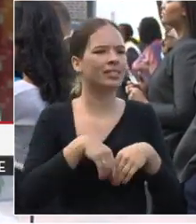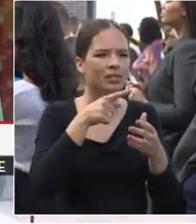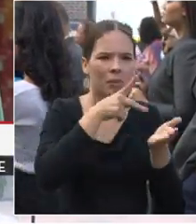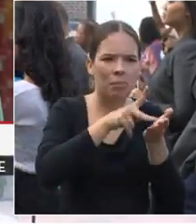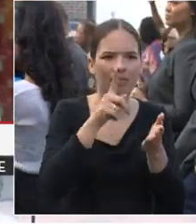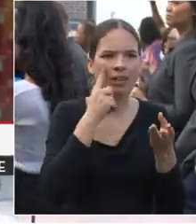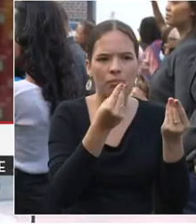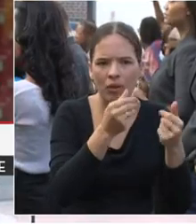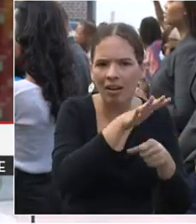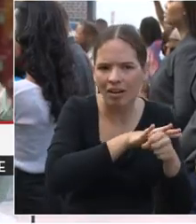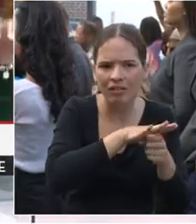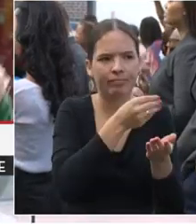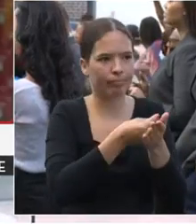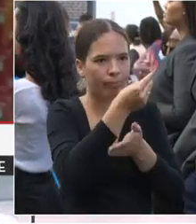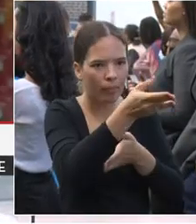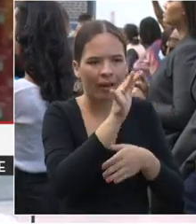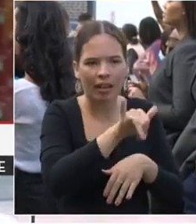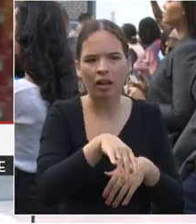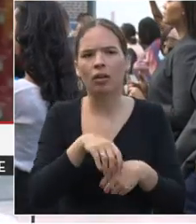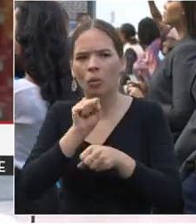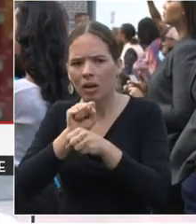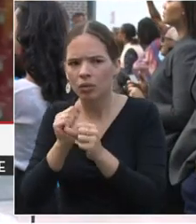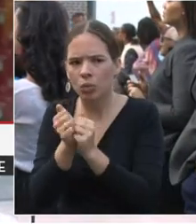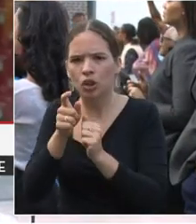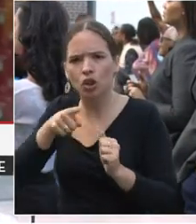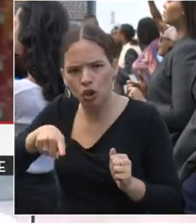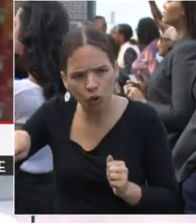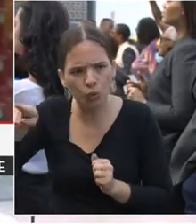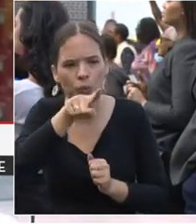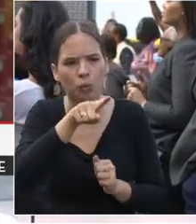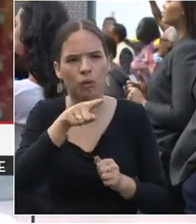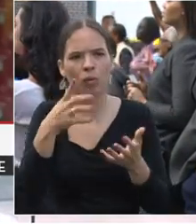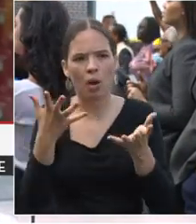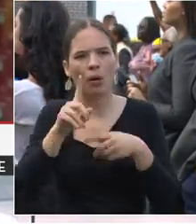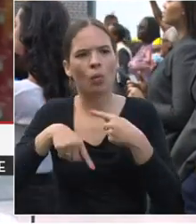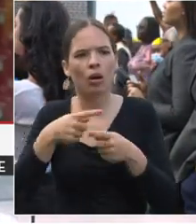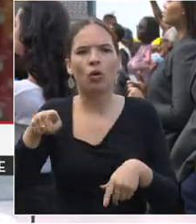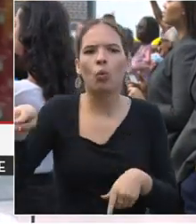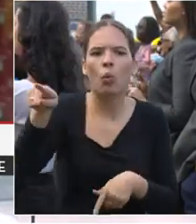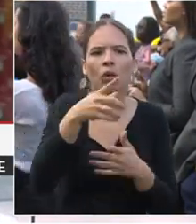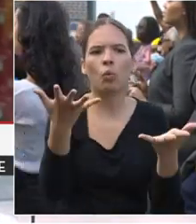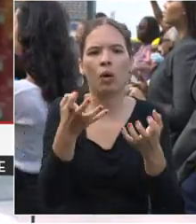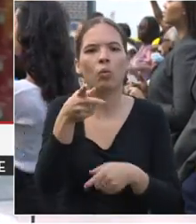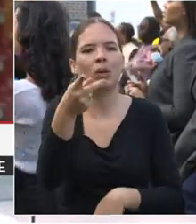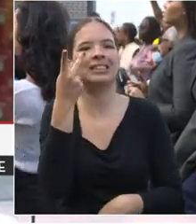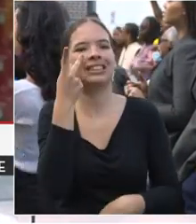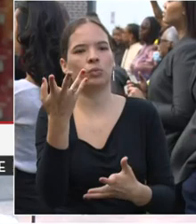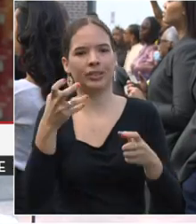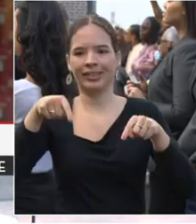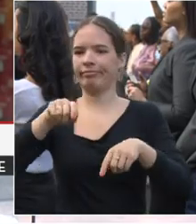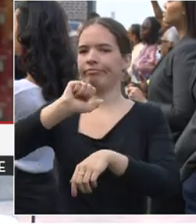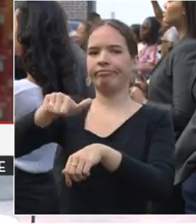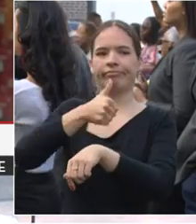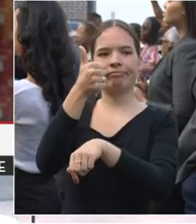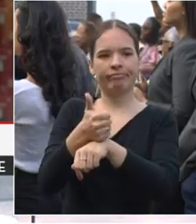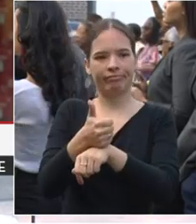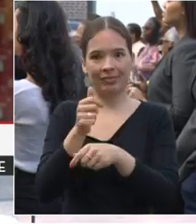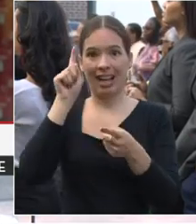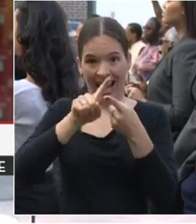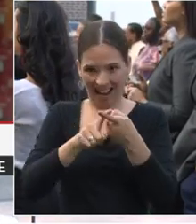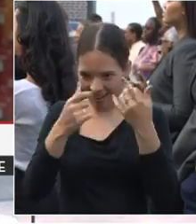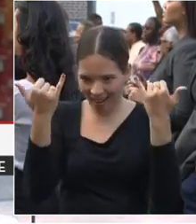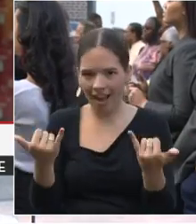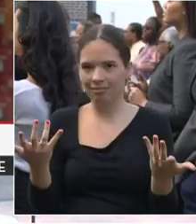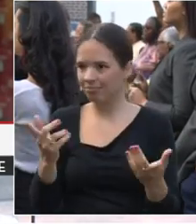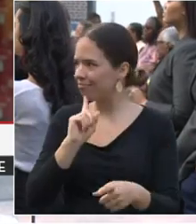property, working with you about what you want to see here until we reach this day.